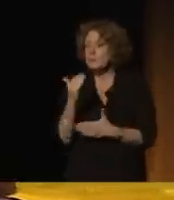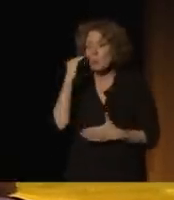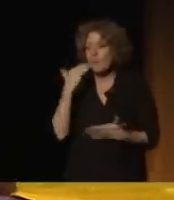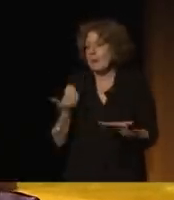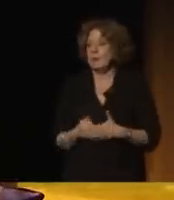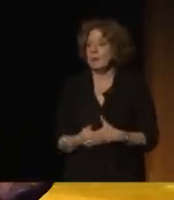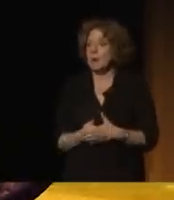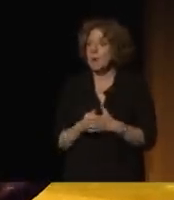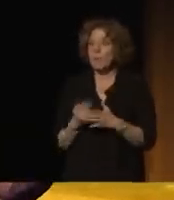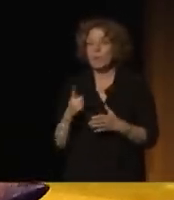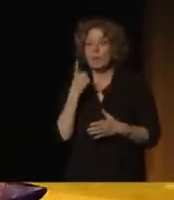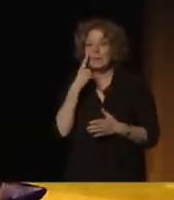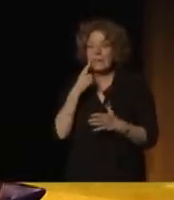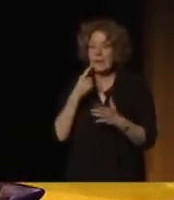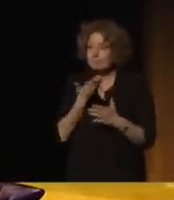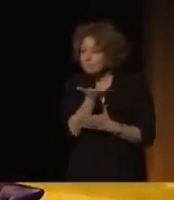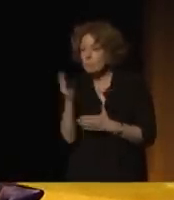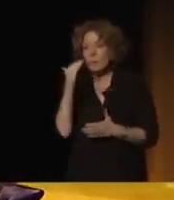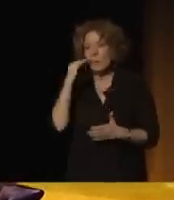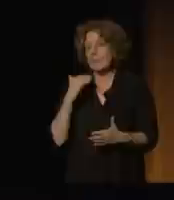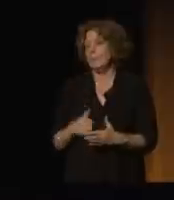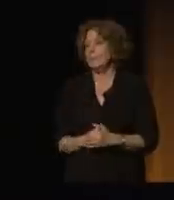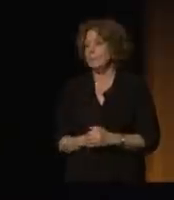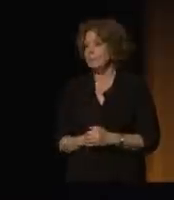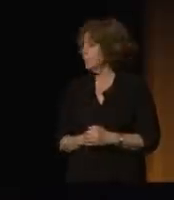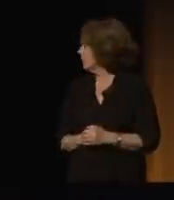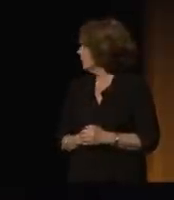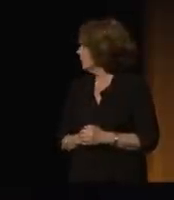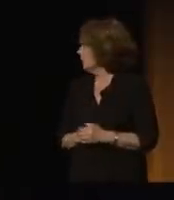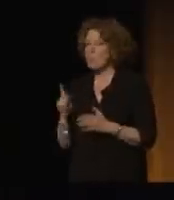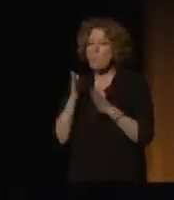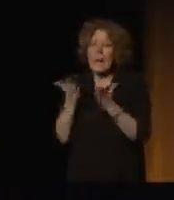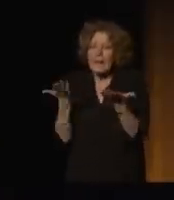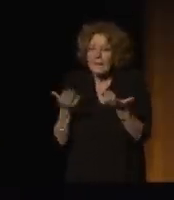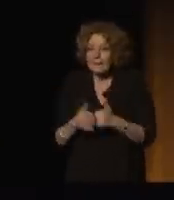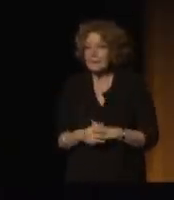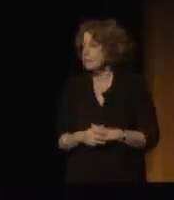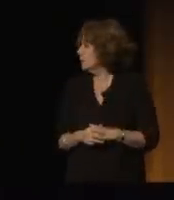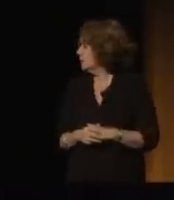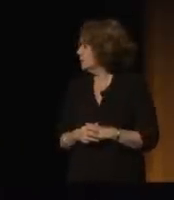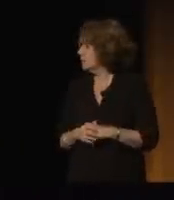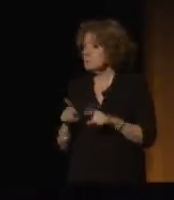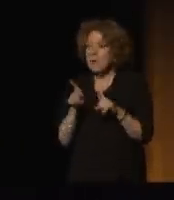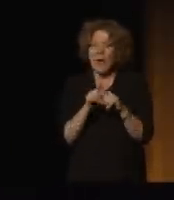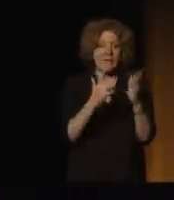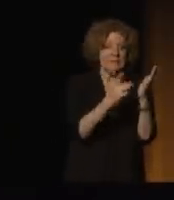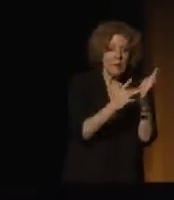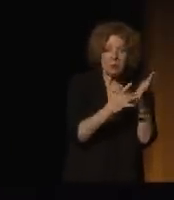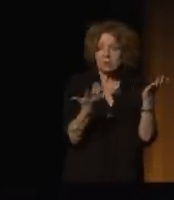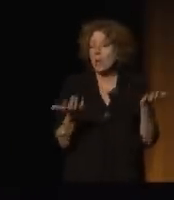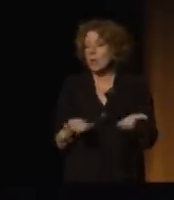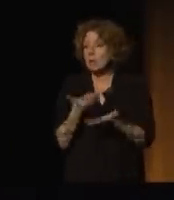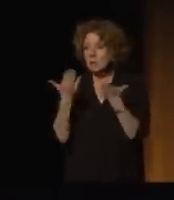What are we witnessing amongst women? I'm sorry, in what way? As in technologically, as